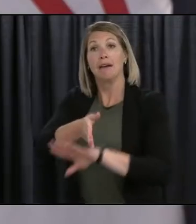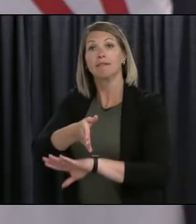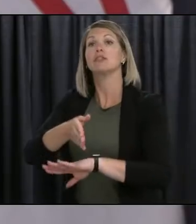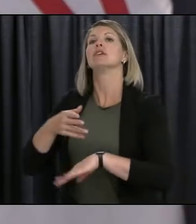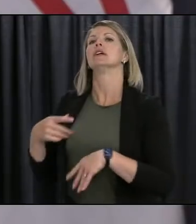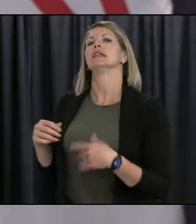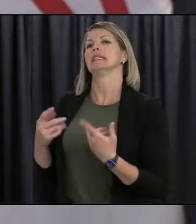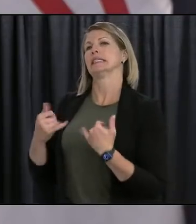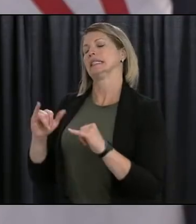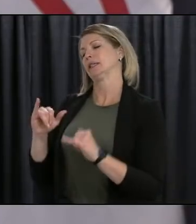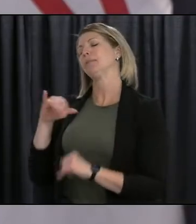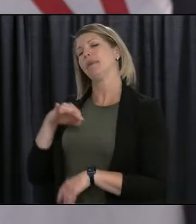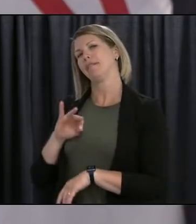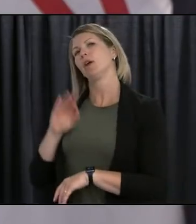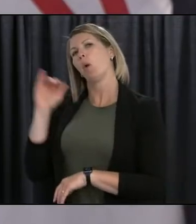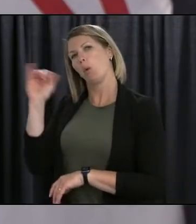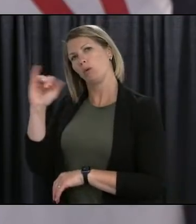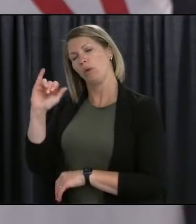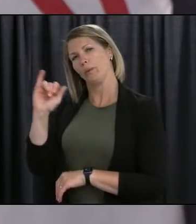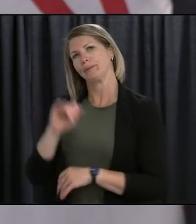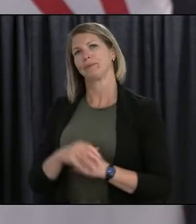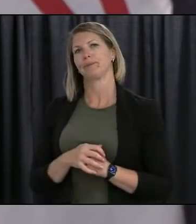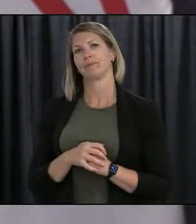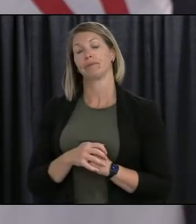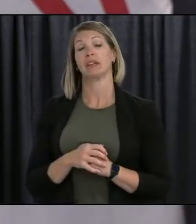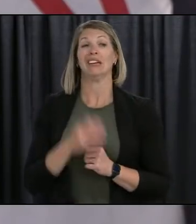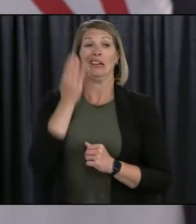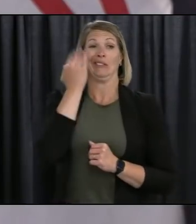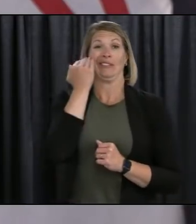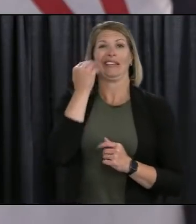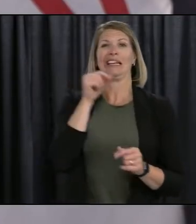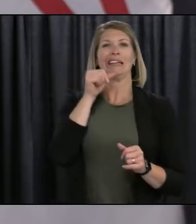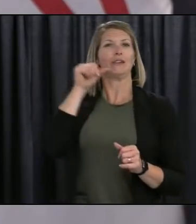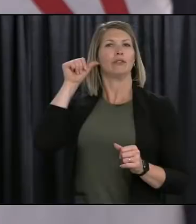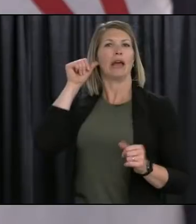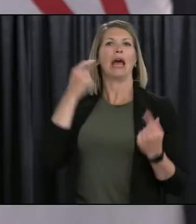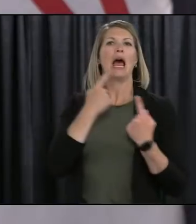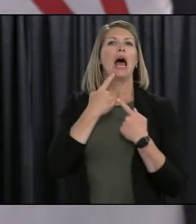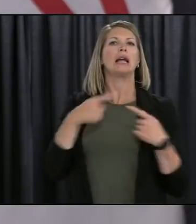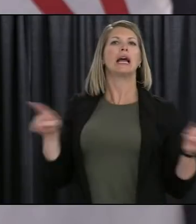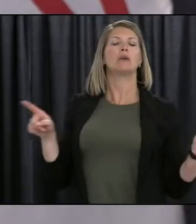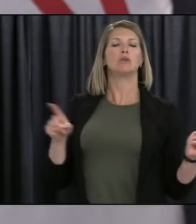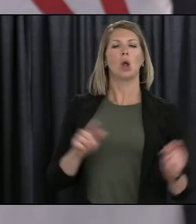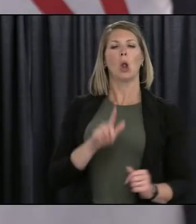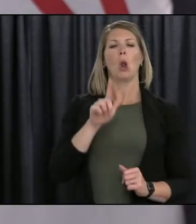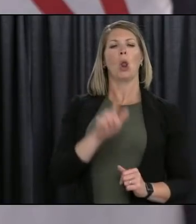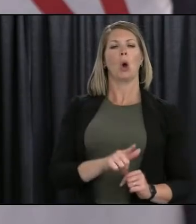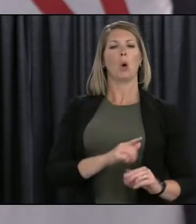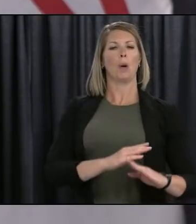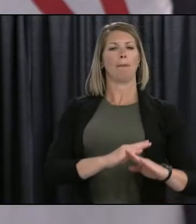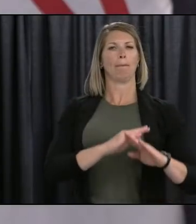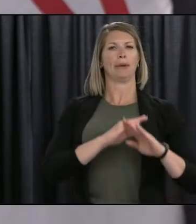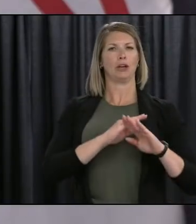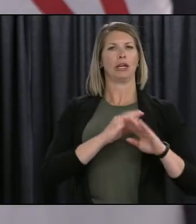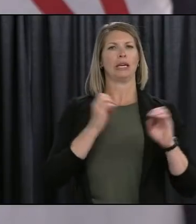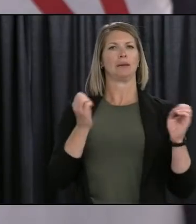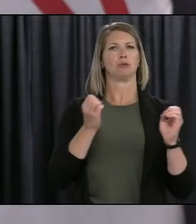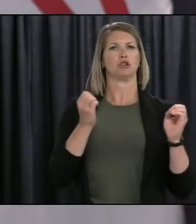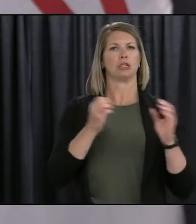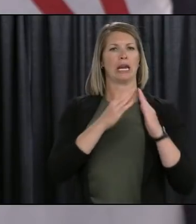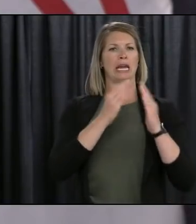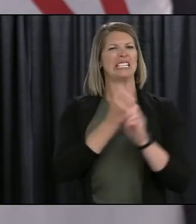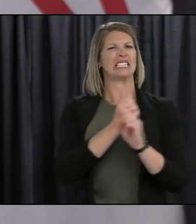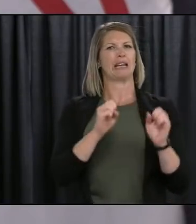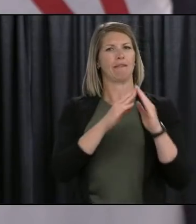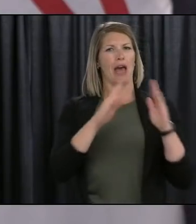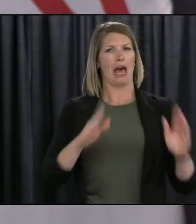to establish a temporary low-barrier emergency shelter. So anyone familiar with the Gathering Place would recognize and know the